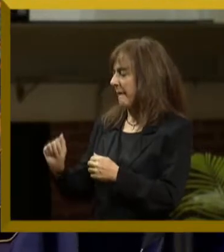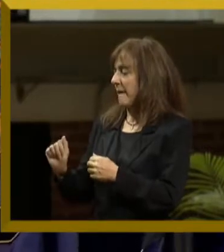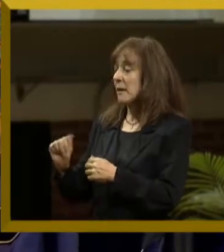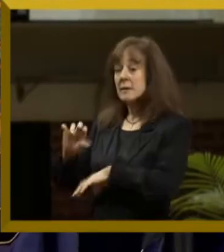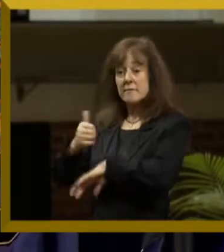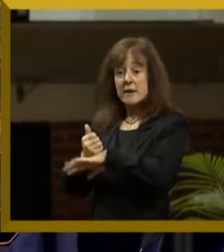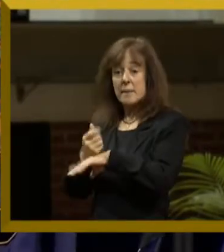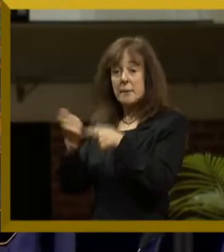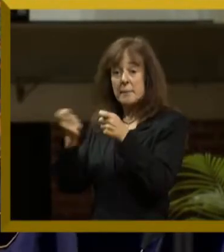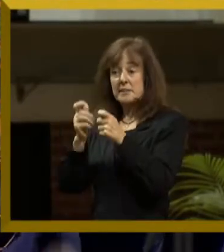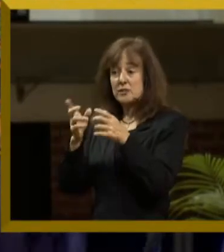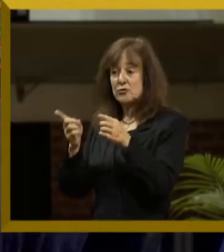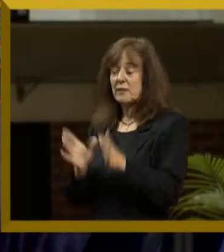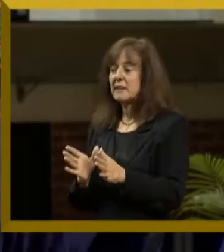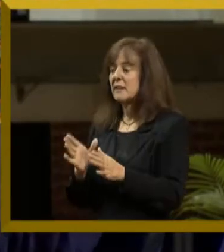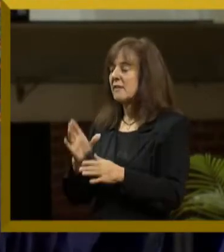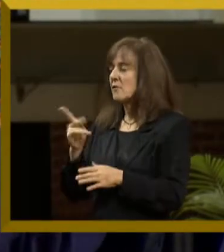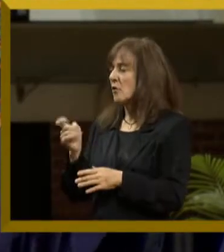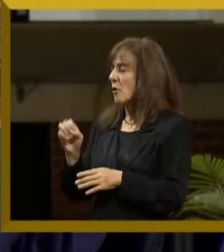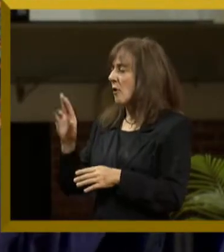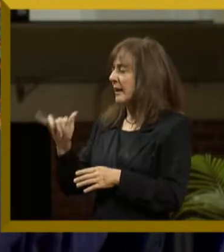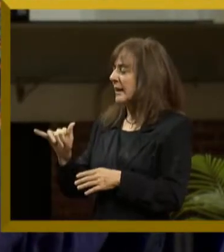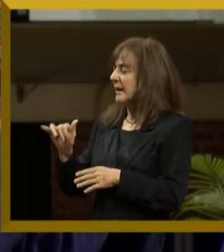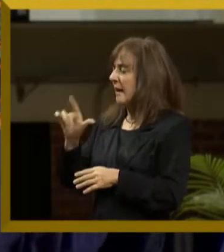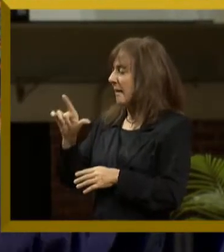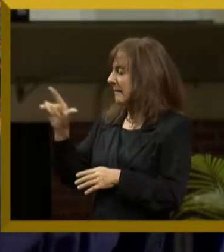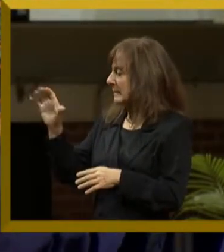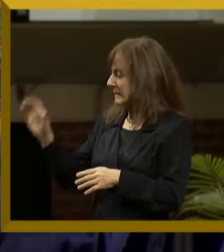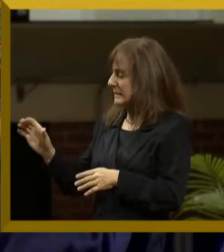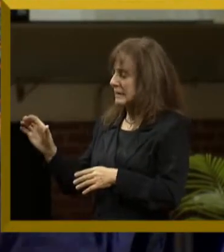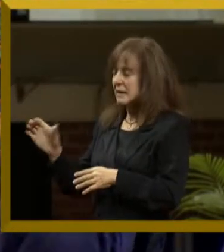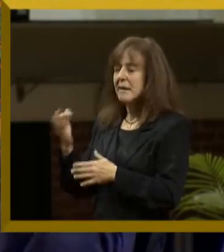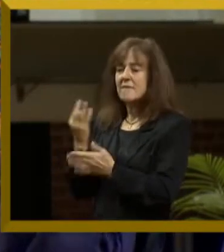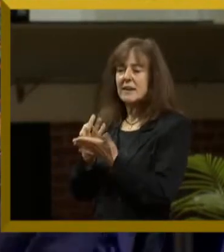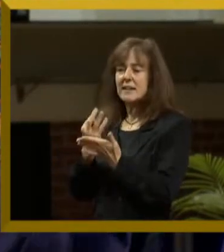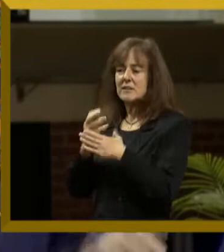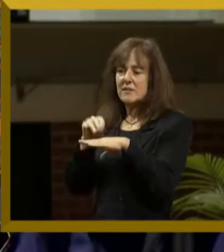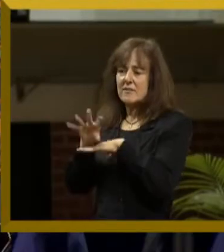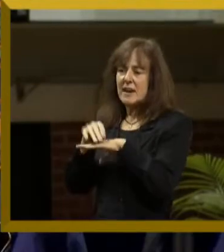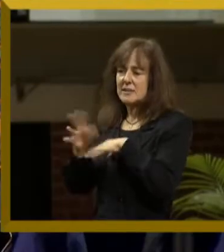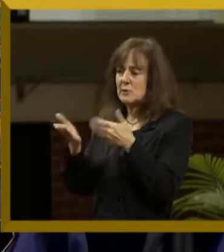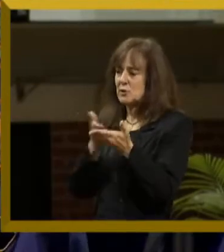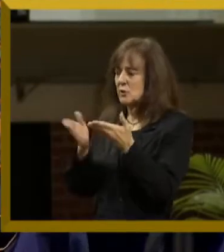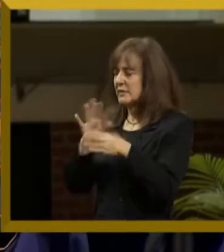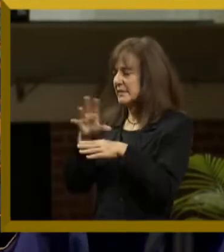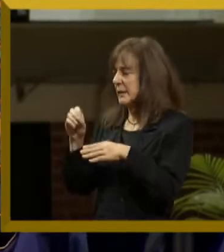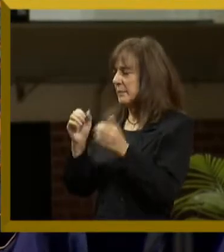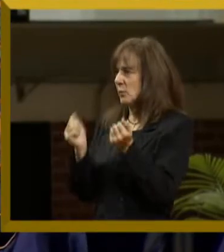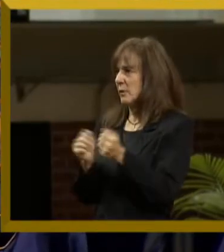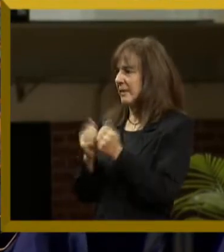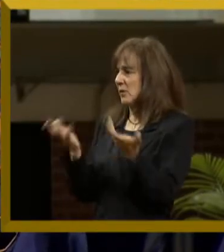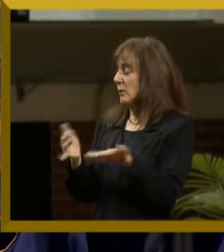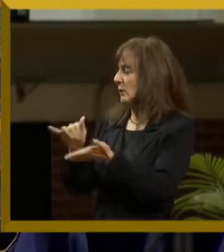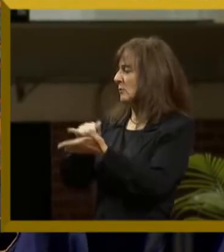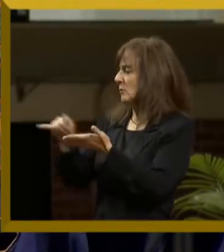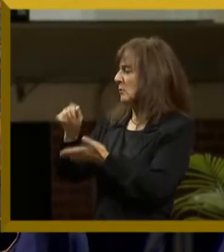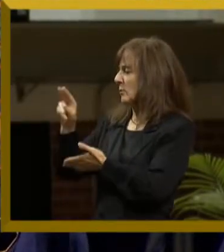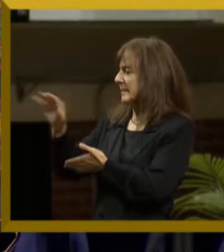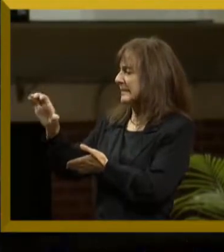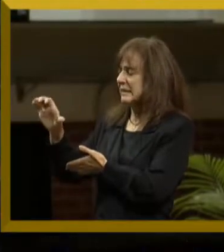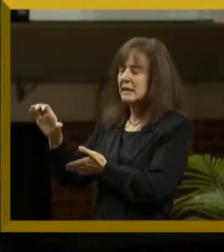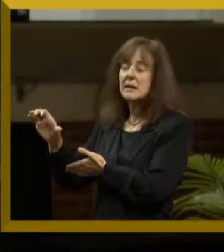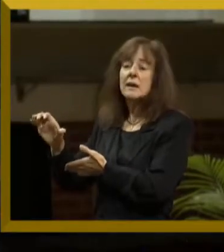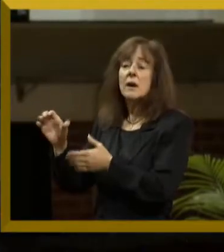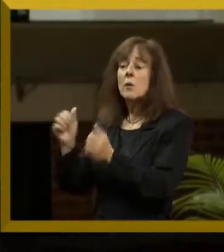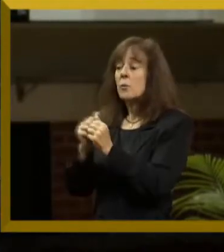founder and managing director of Carnegie Capital LLC, financial advisory services firms with offices here in New York City. Along